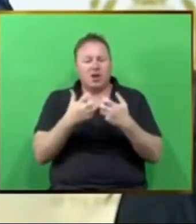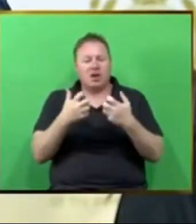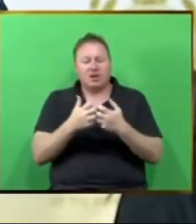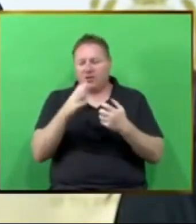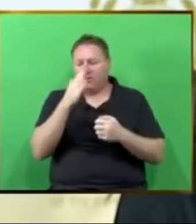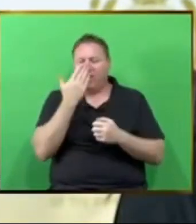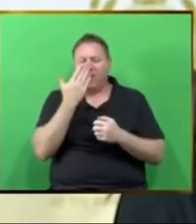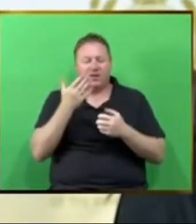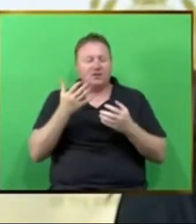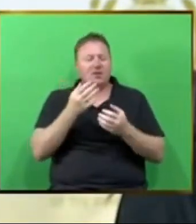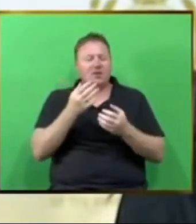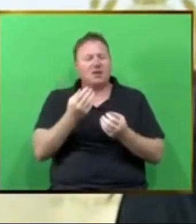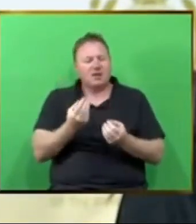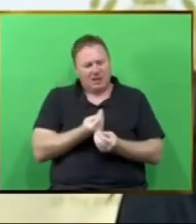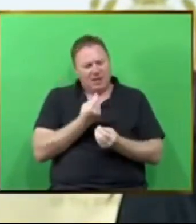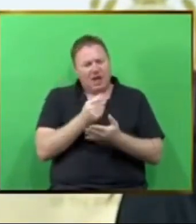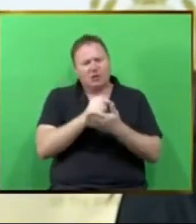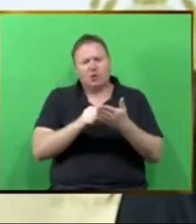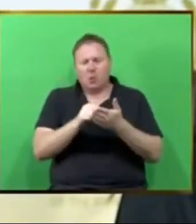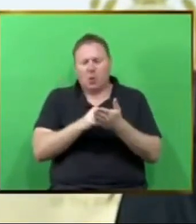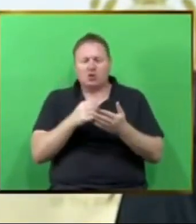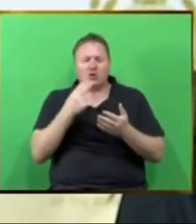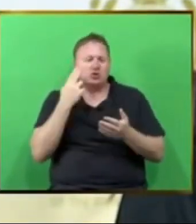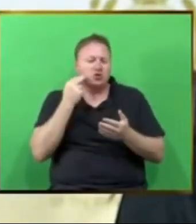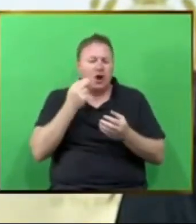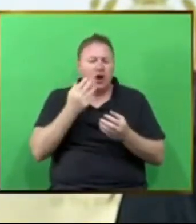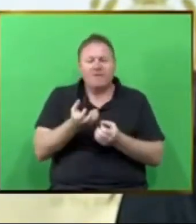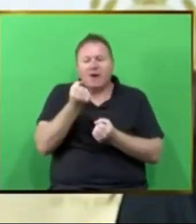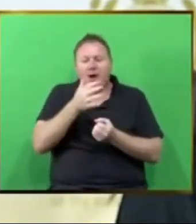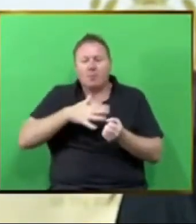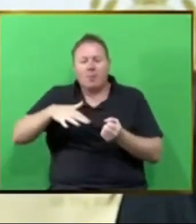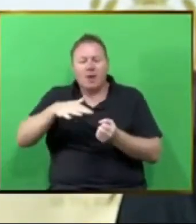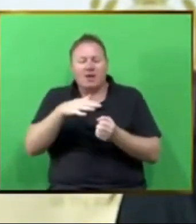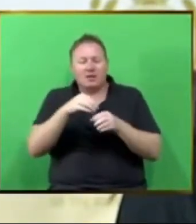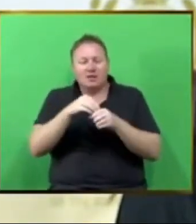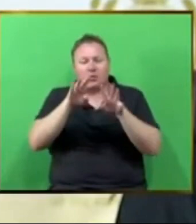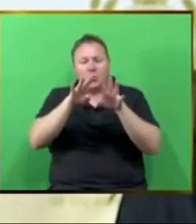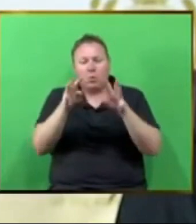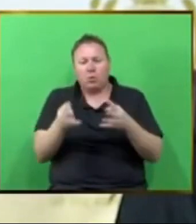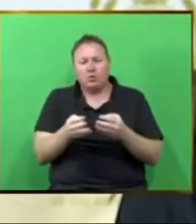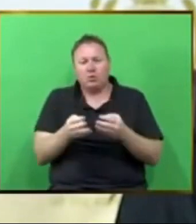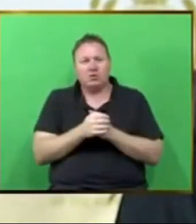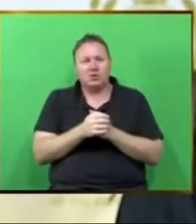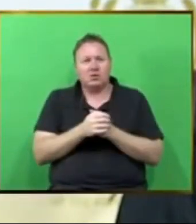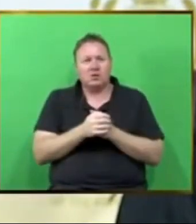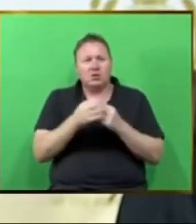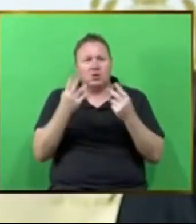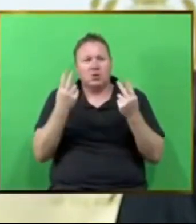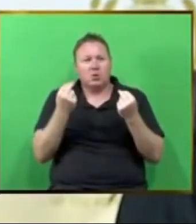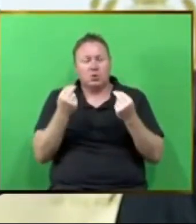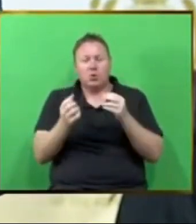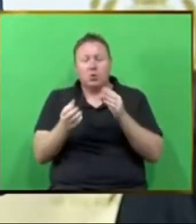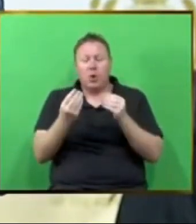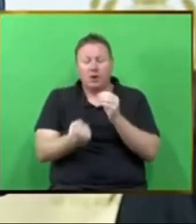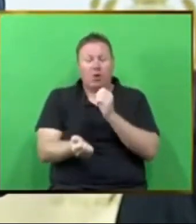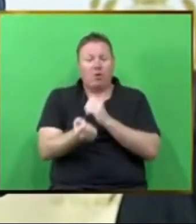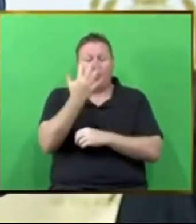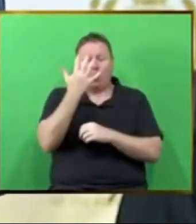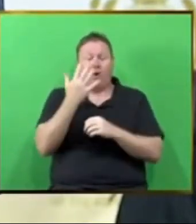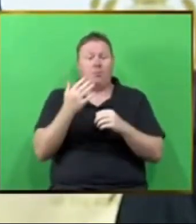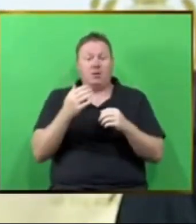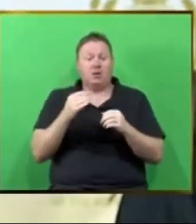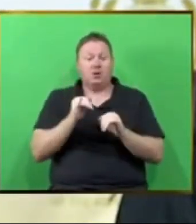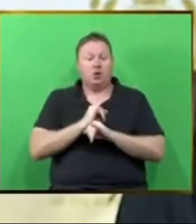as a young democracy, trying to find its place in a world marked by a number of new and overlapping crises. It would